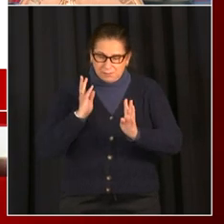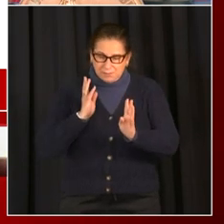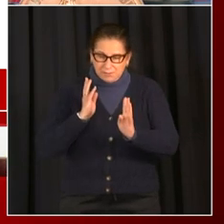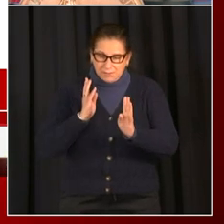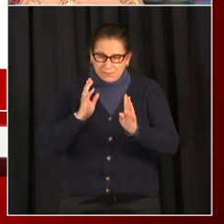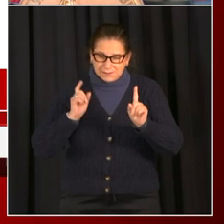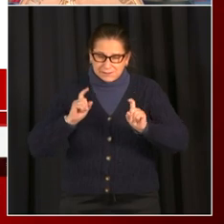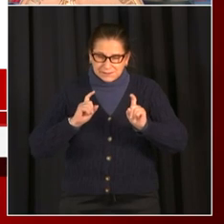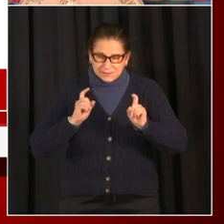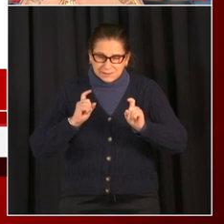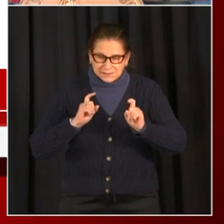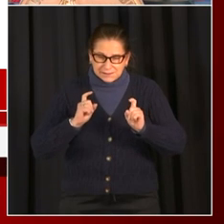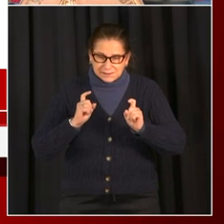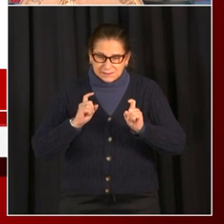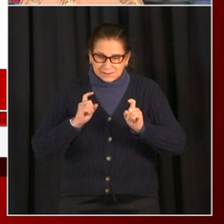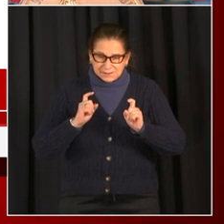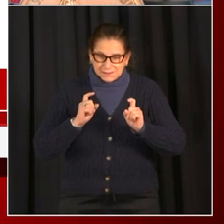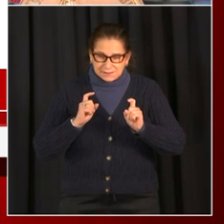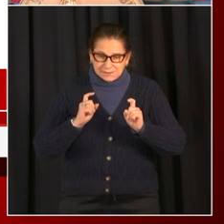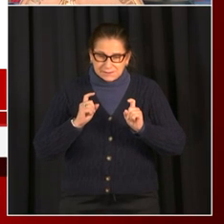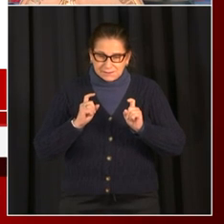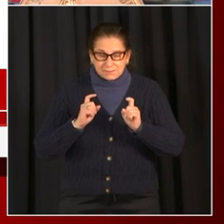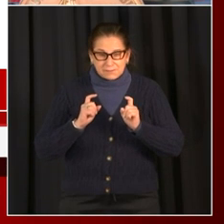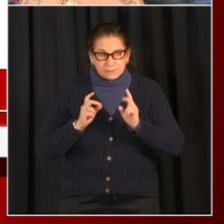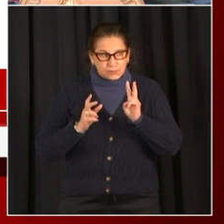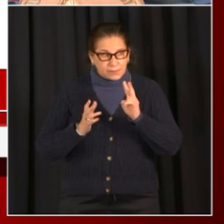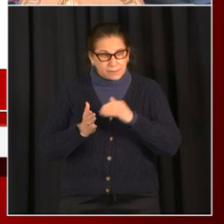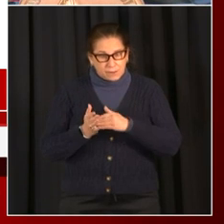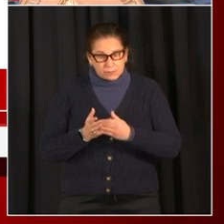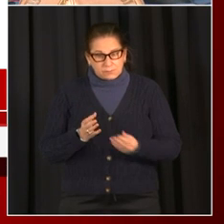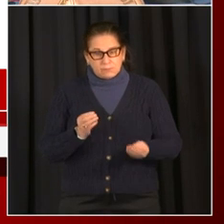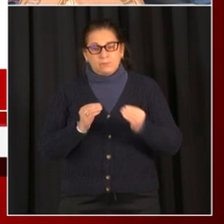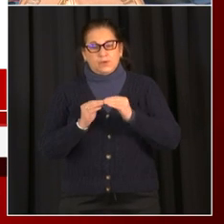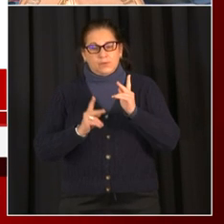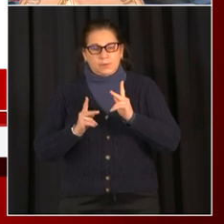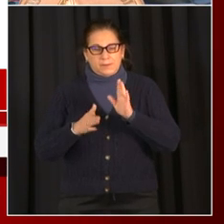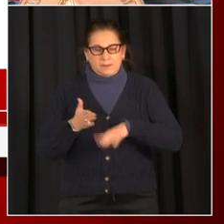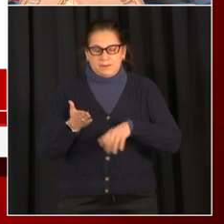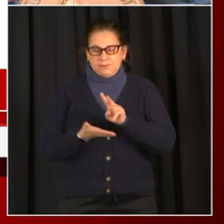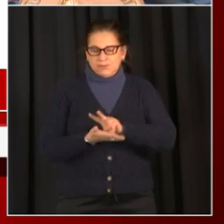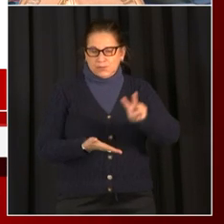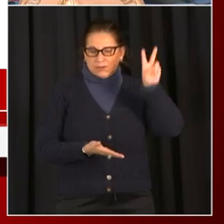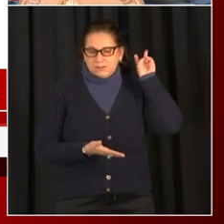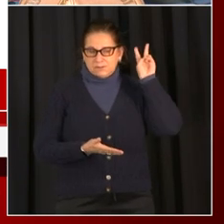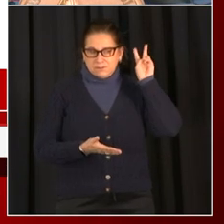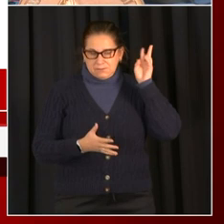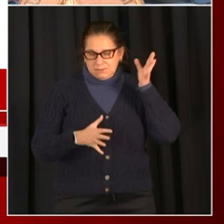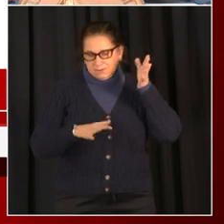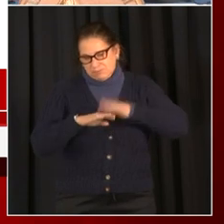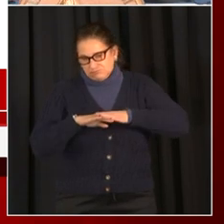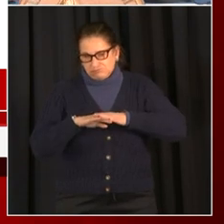That's 2,000 more than the previous week. So please go to